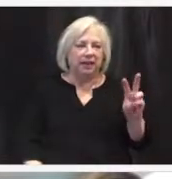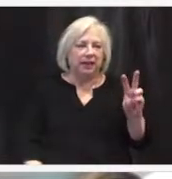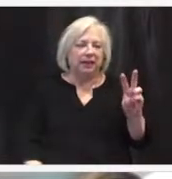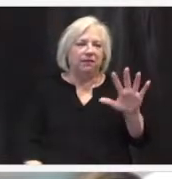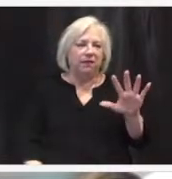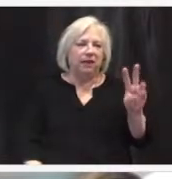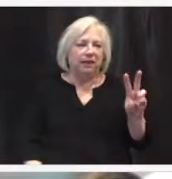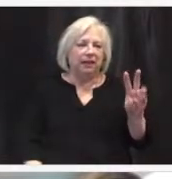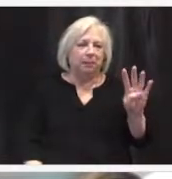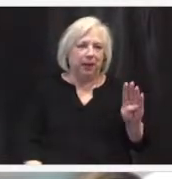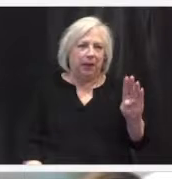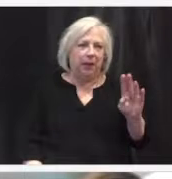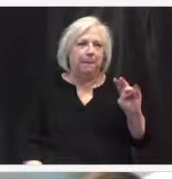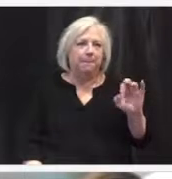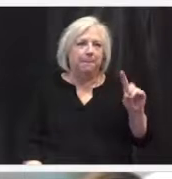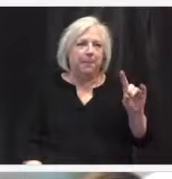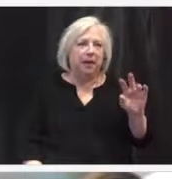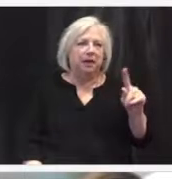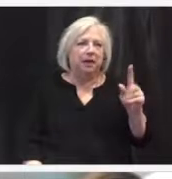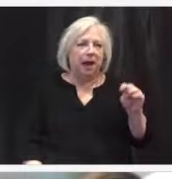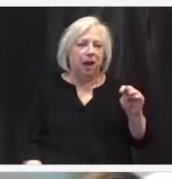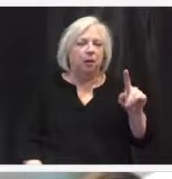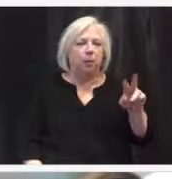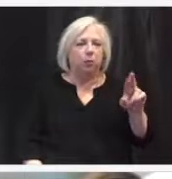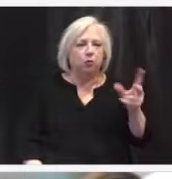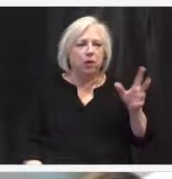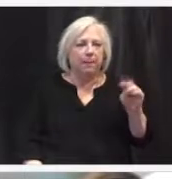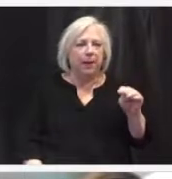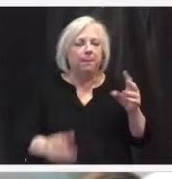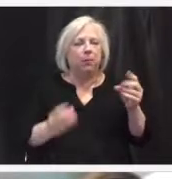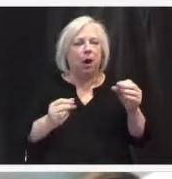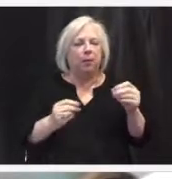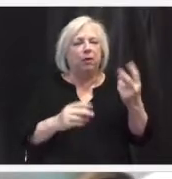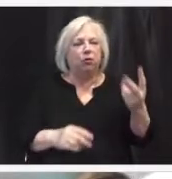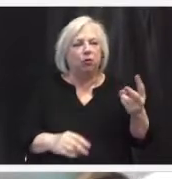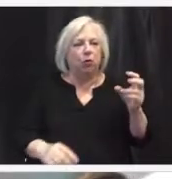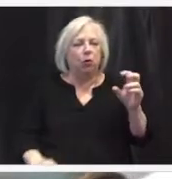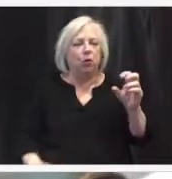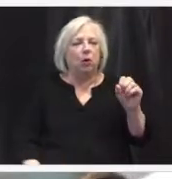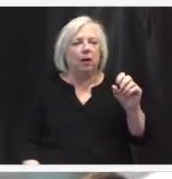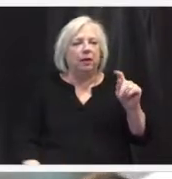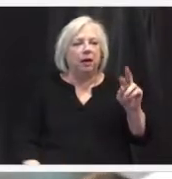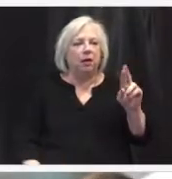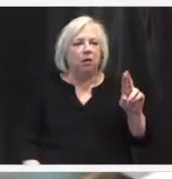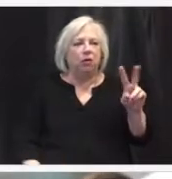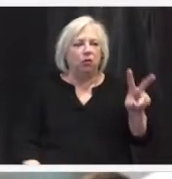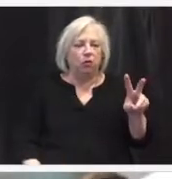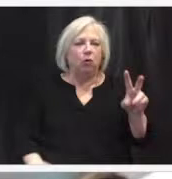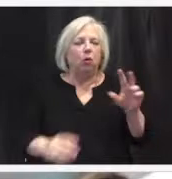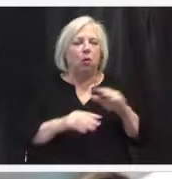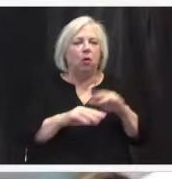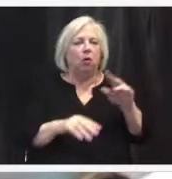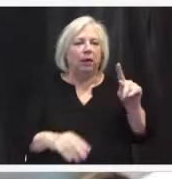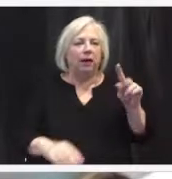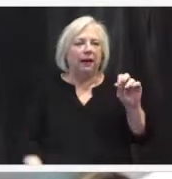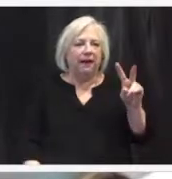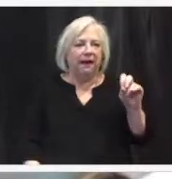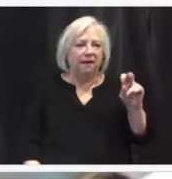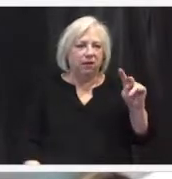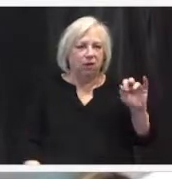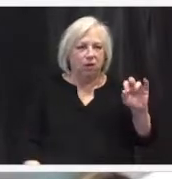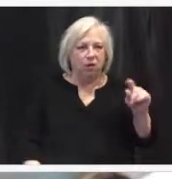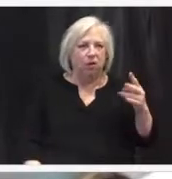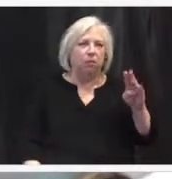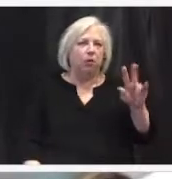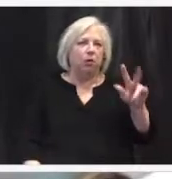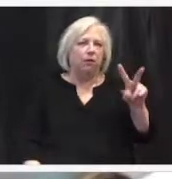Z9656B, Midtown Premium Properties 2, STR2, PDC, 3501 Kavanaugh Boulevard, Unit Number 2.